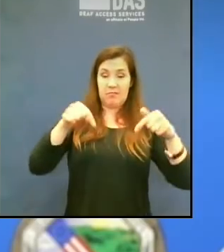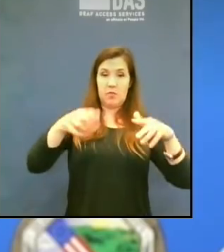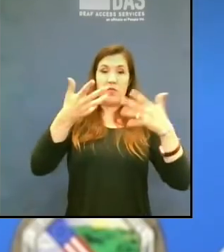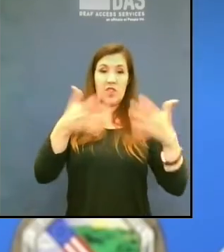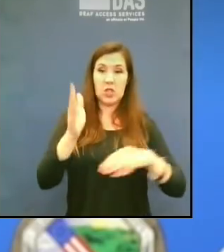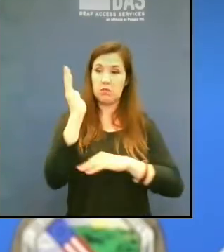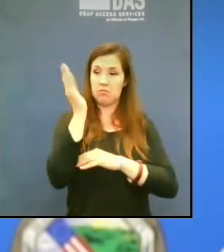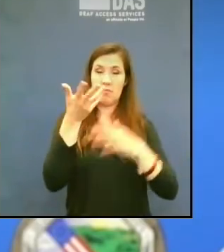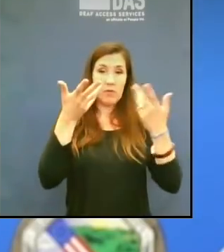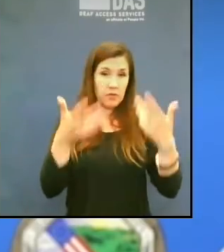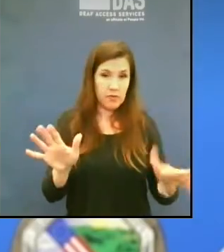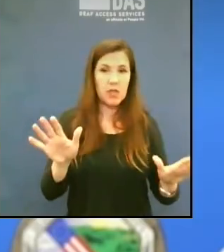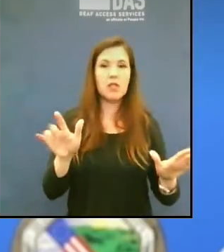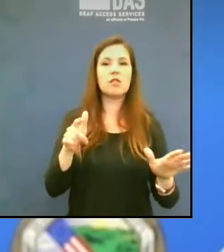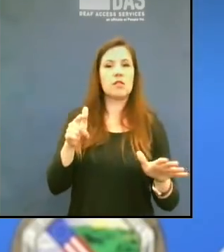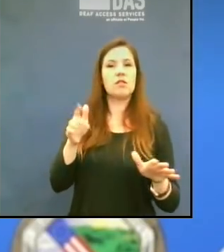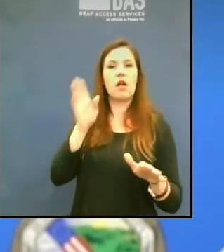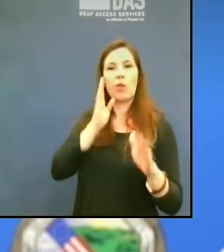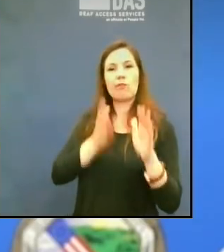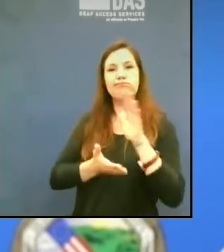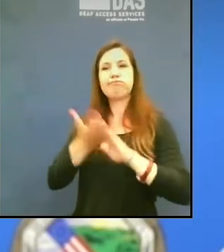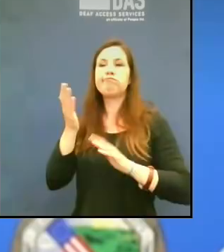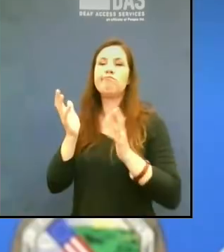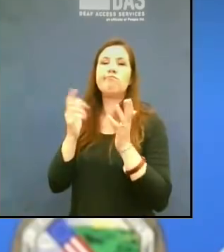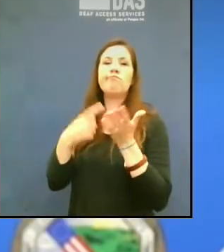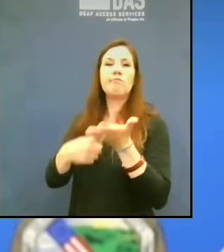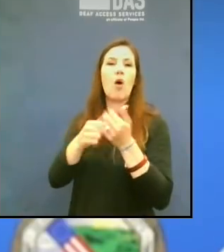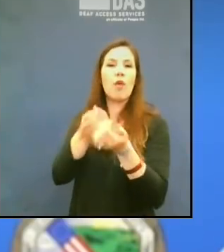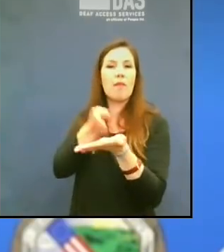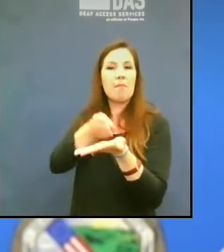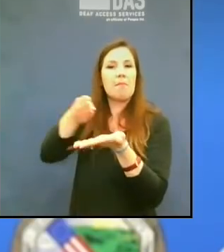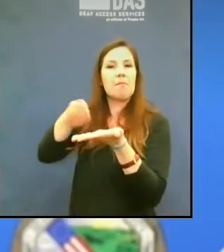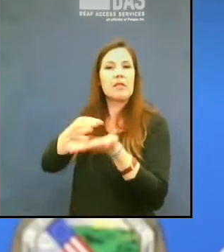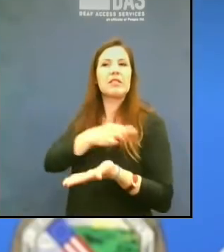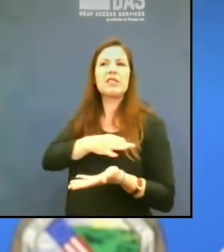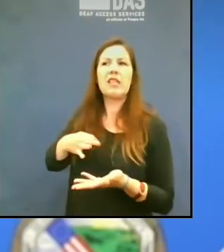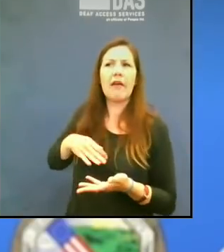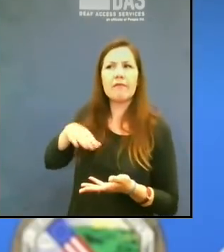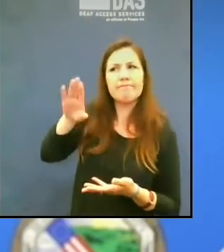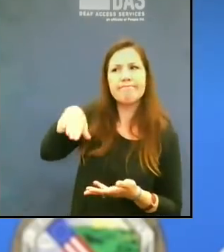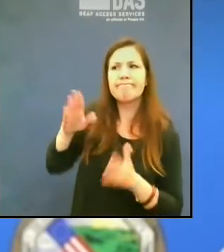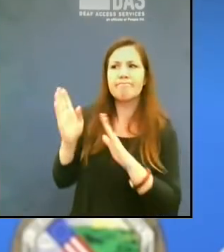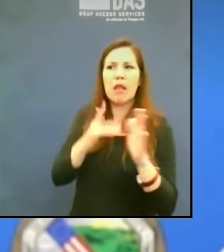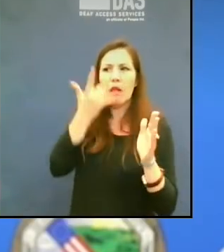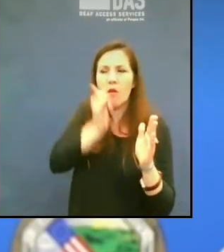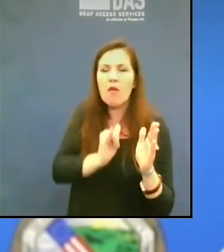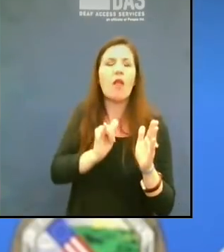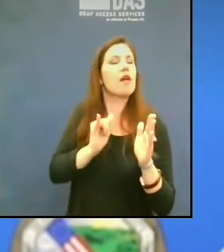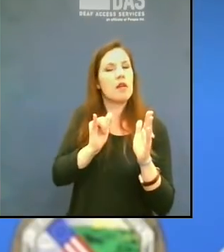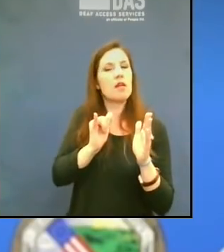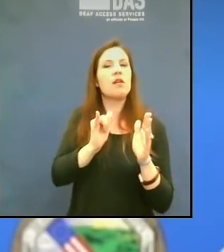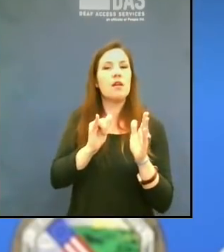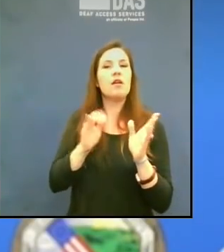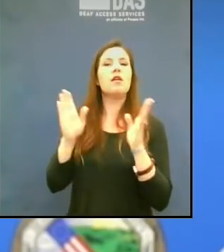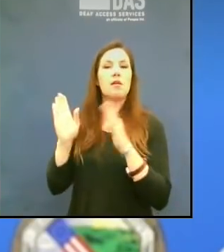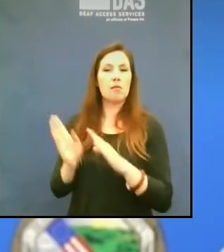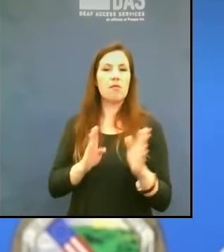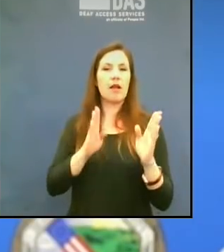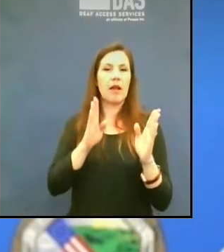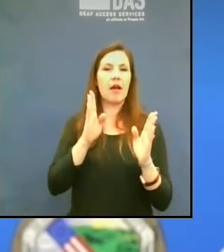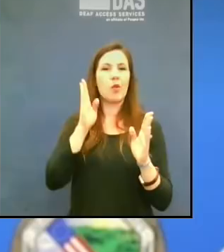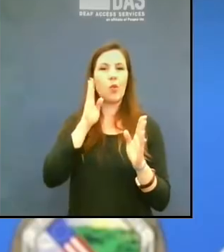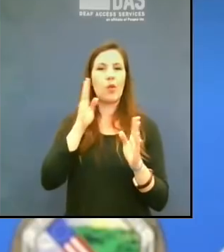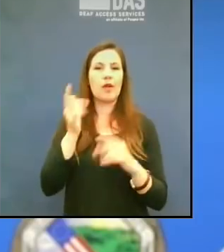this presentation, I should say, I am going to talk with our budget staff about what the plan will look like. And that plan will go over